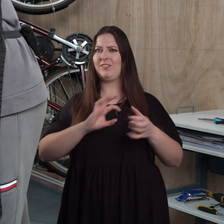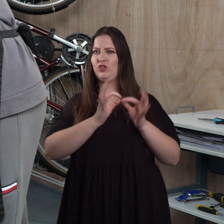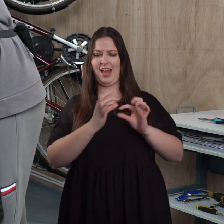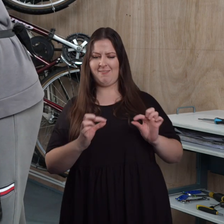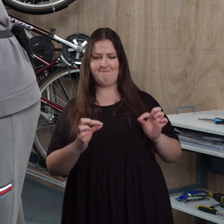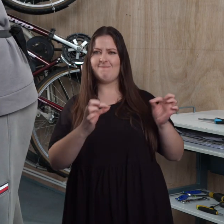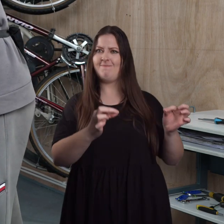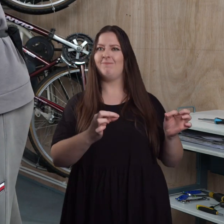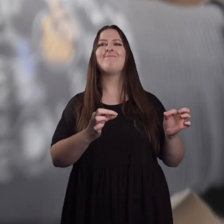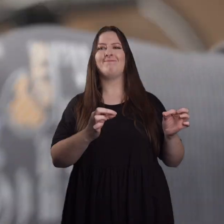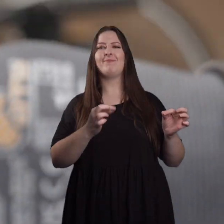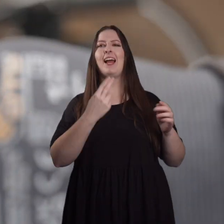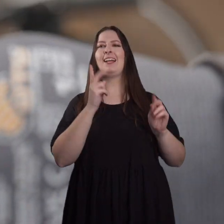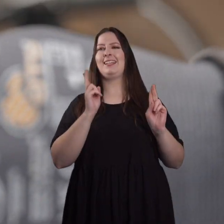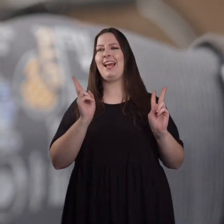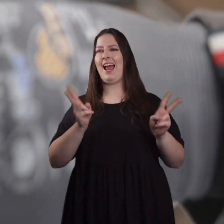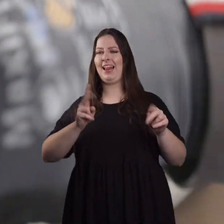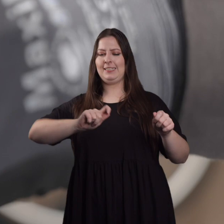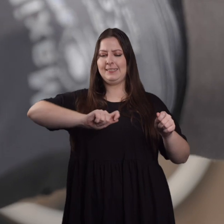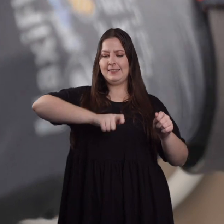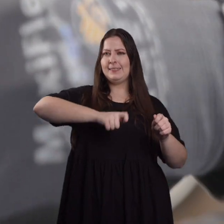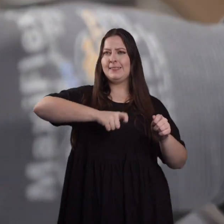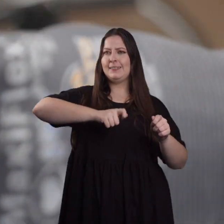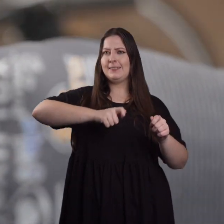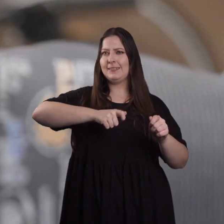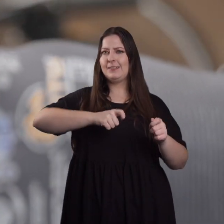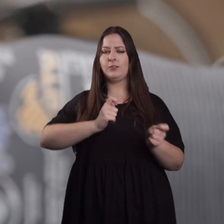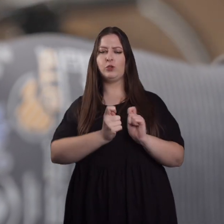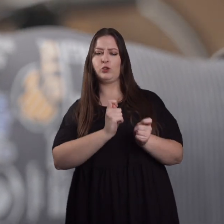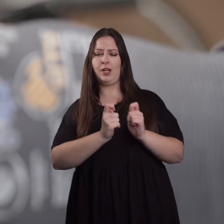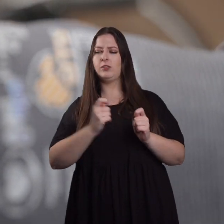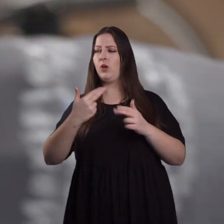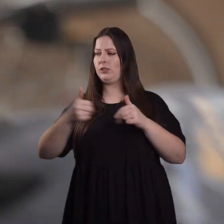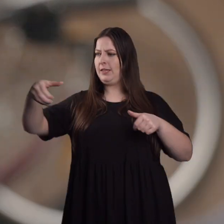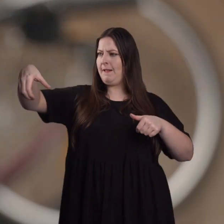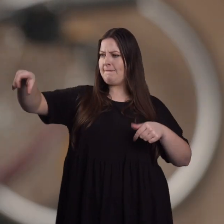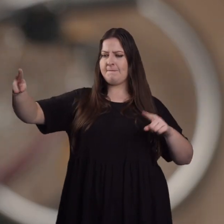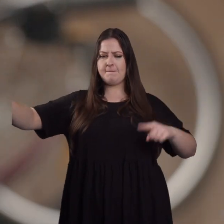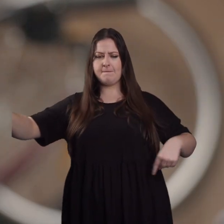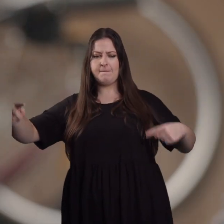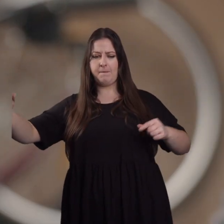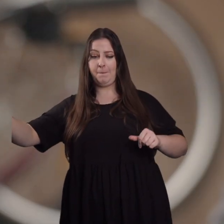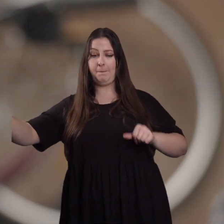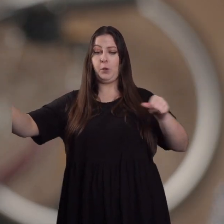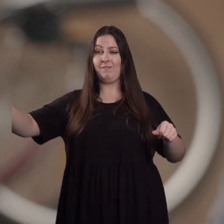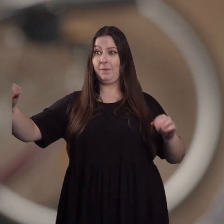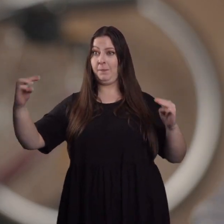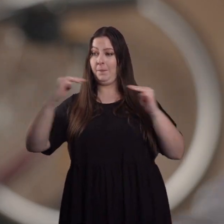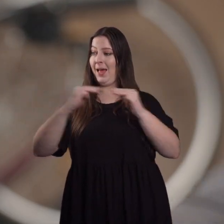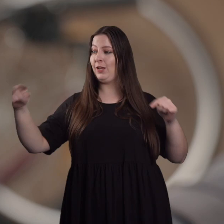chain did not move to the next cog, screw out the adjuster on the gear cable until the chain moves to the next cog.